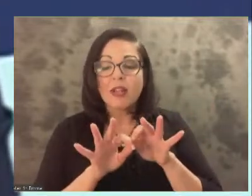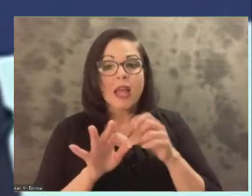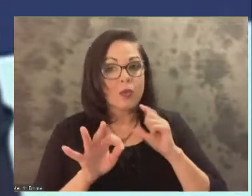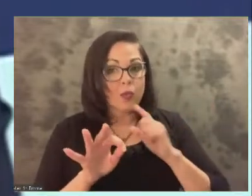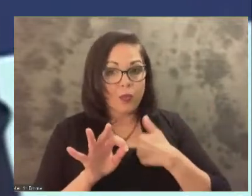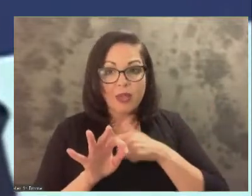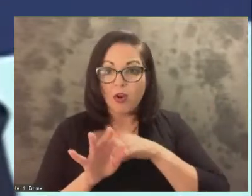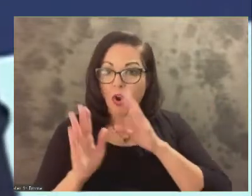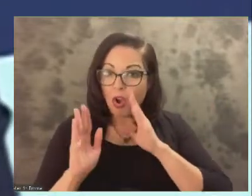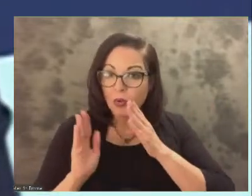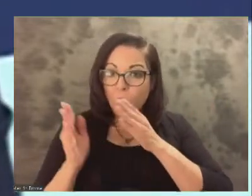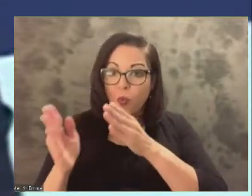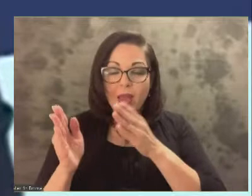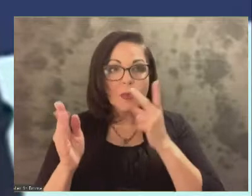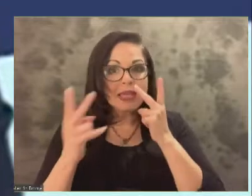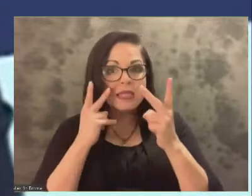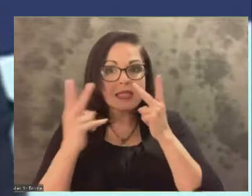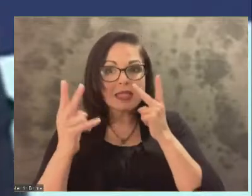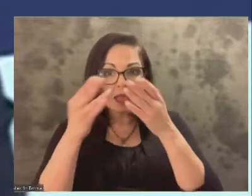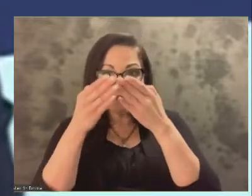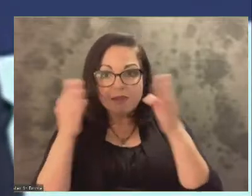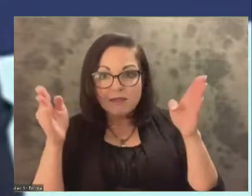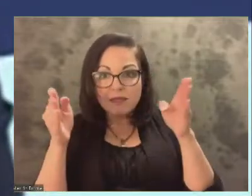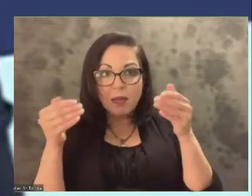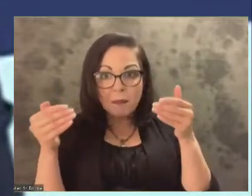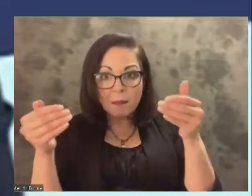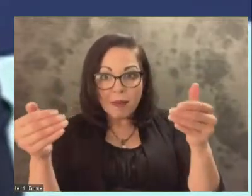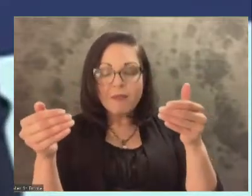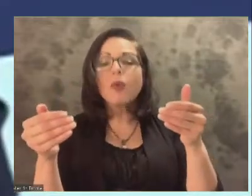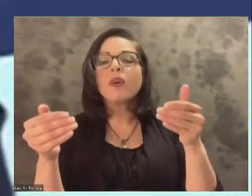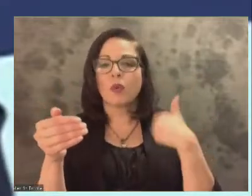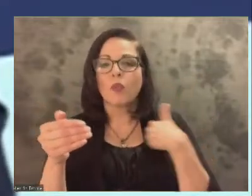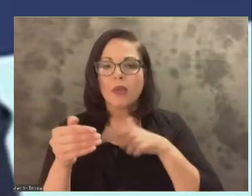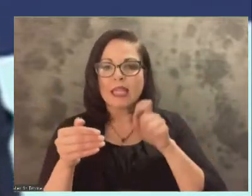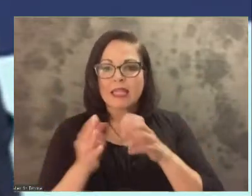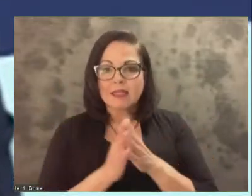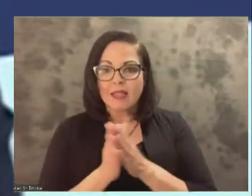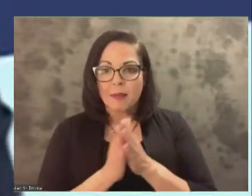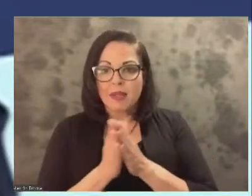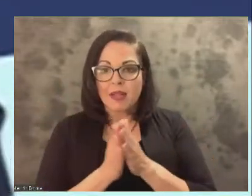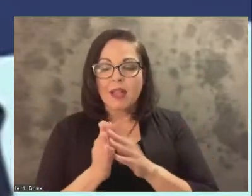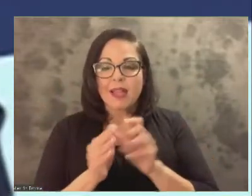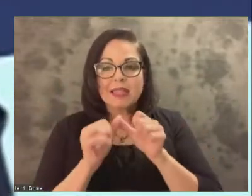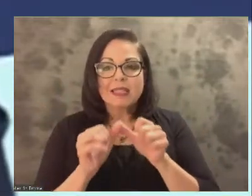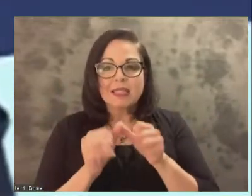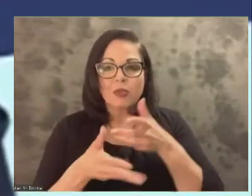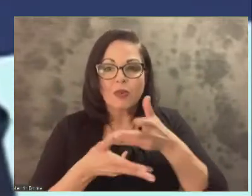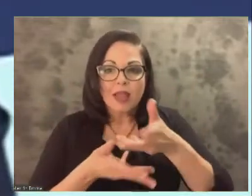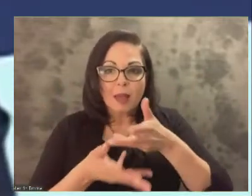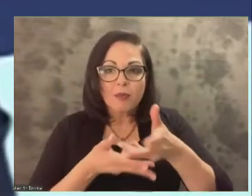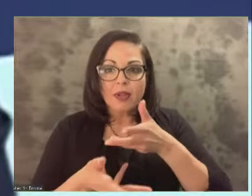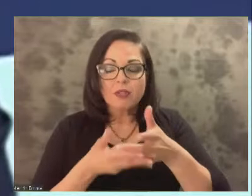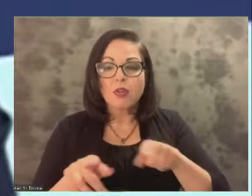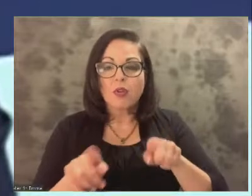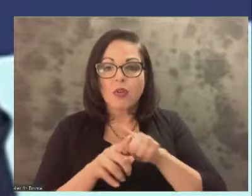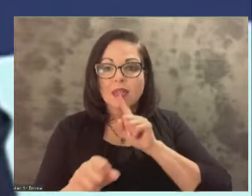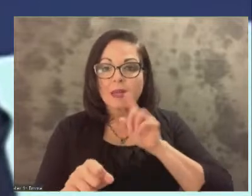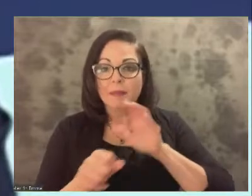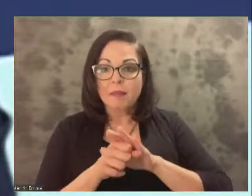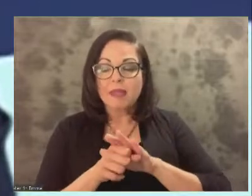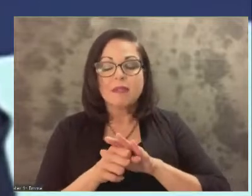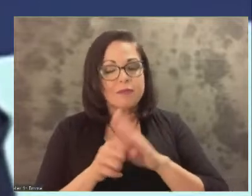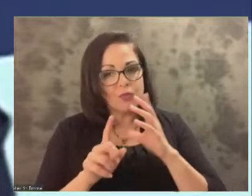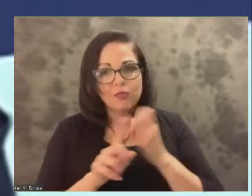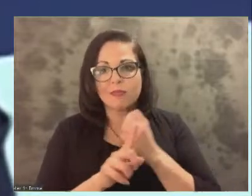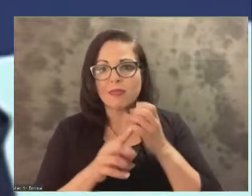We can see the path forward. We need stamina and continued creativity, continued collaboration, and commitment to get it